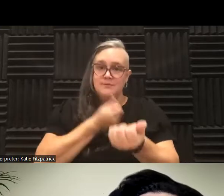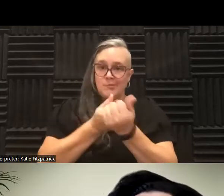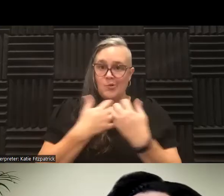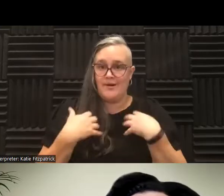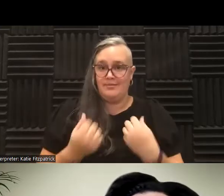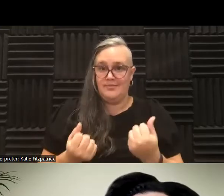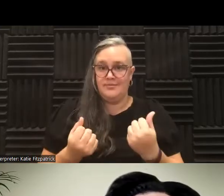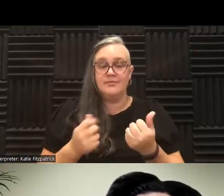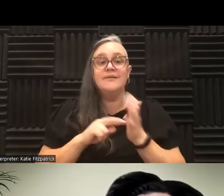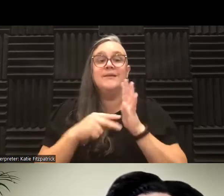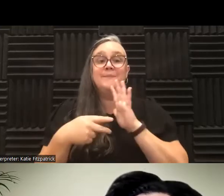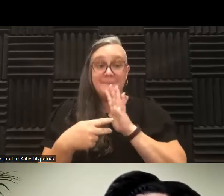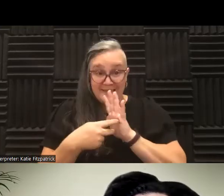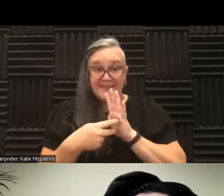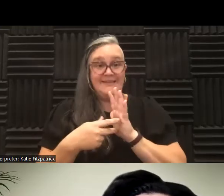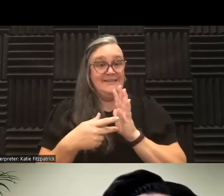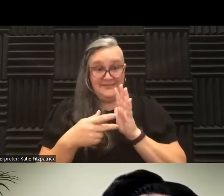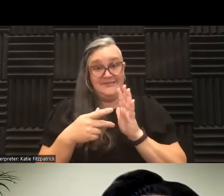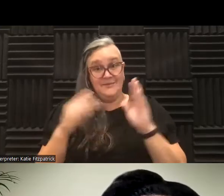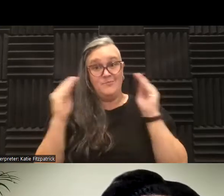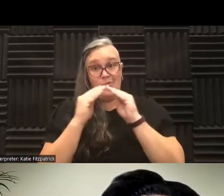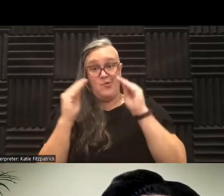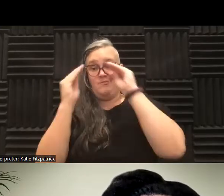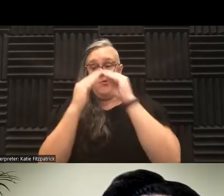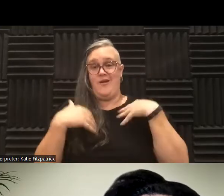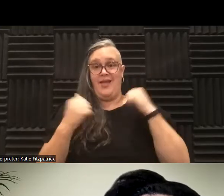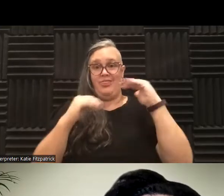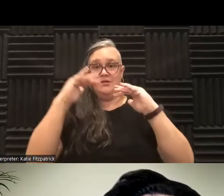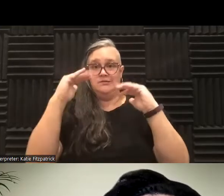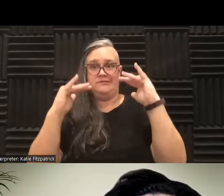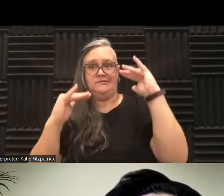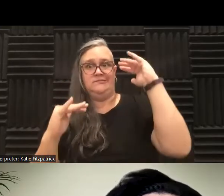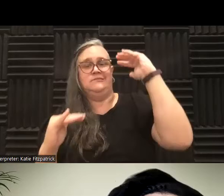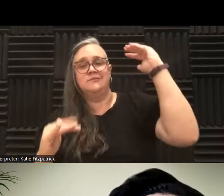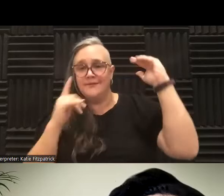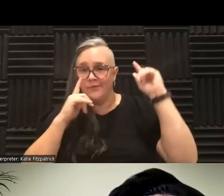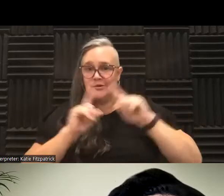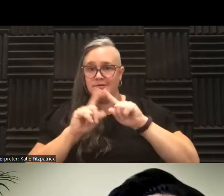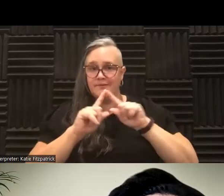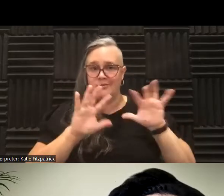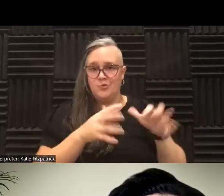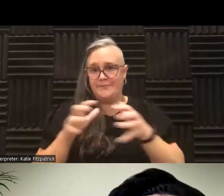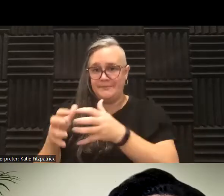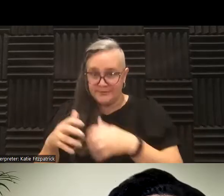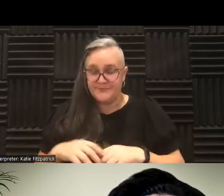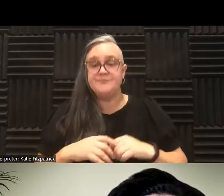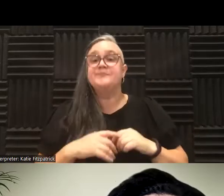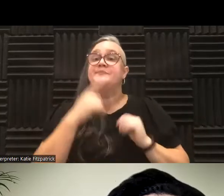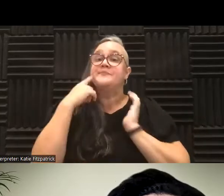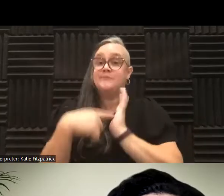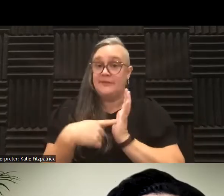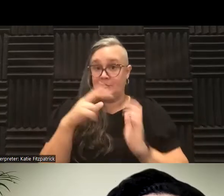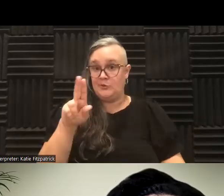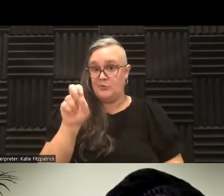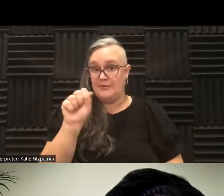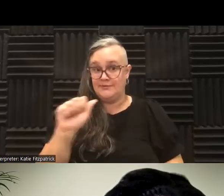contributes to growing health disparities between and across communities. For example, within the US, up to